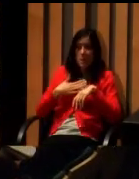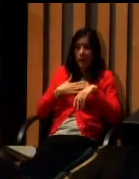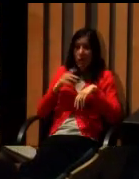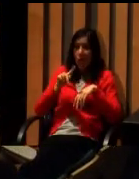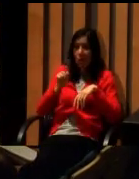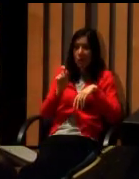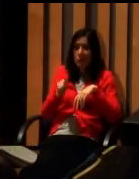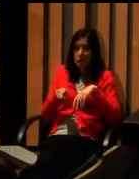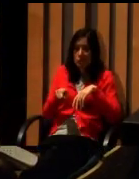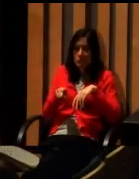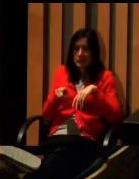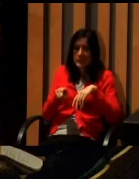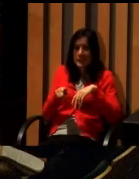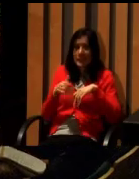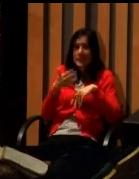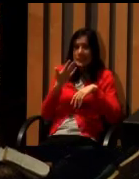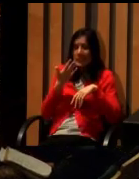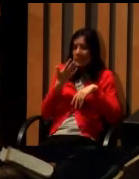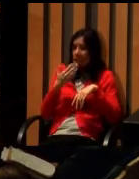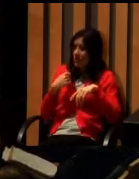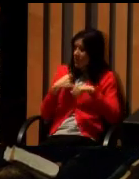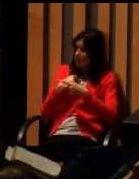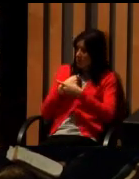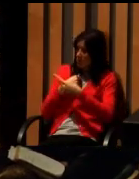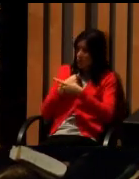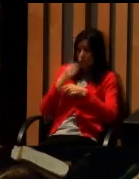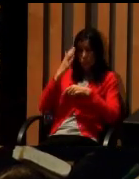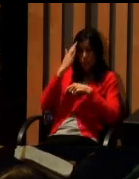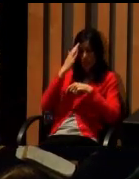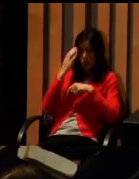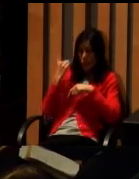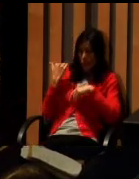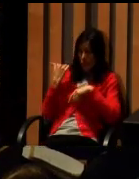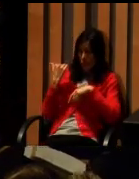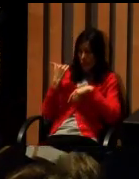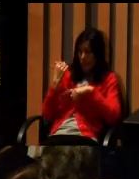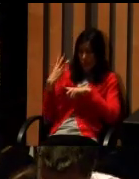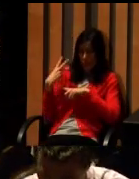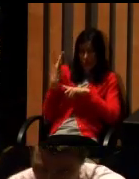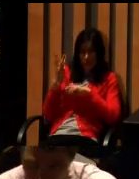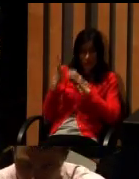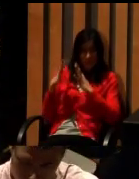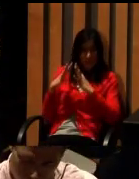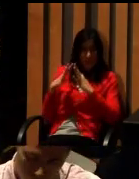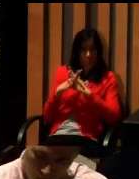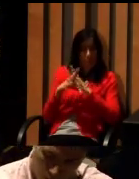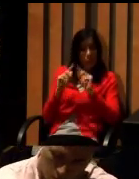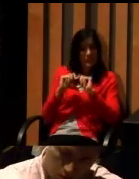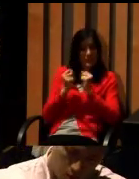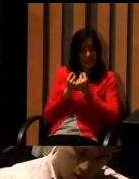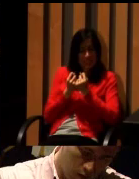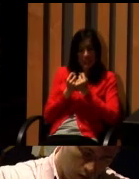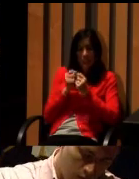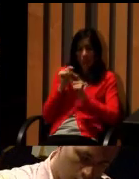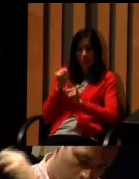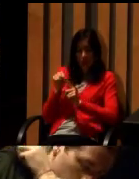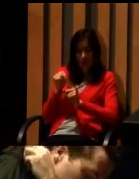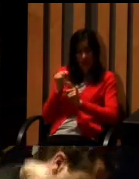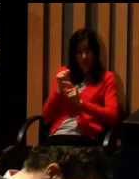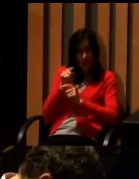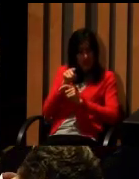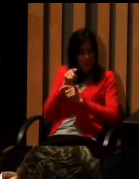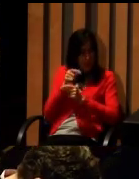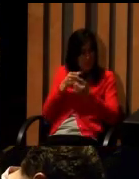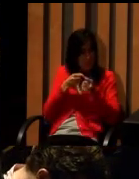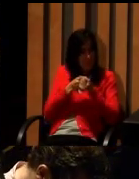but do any of the panelists know what the present state of the Washington football team supporting NRA-sponsored shooting